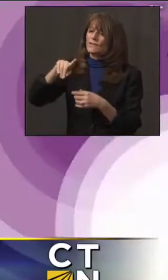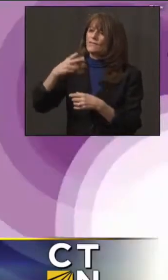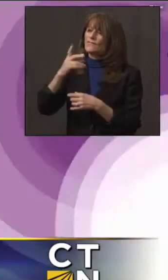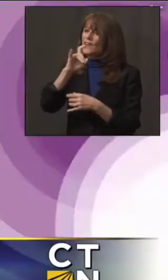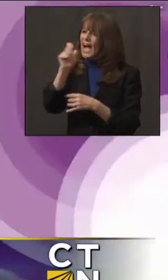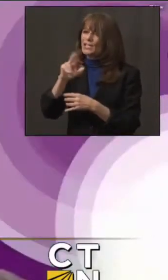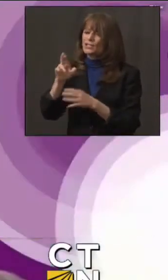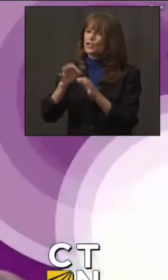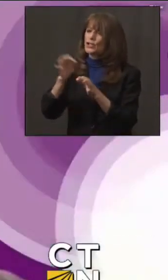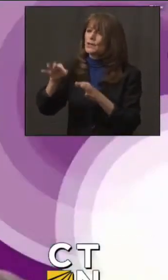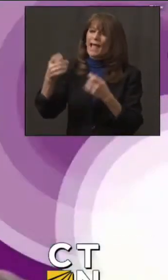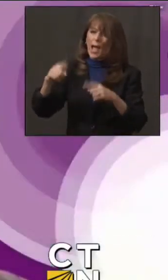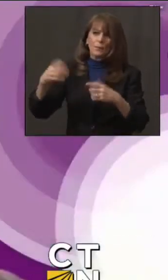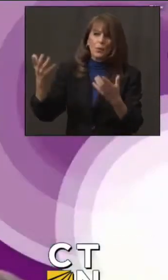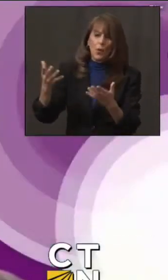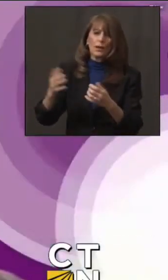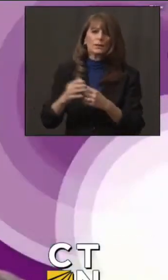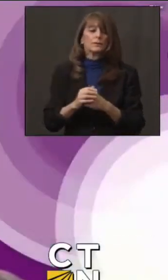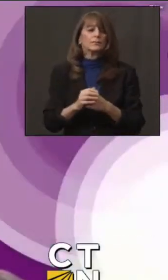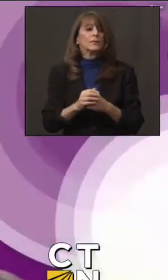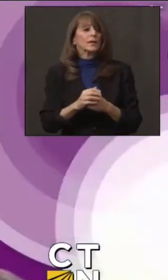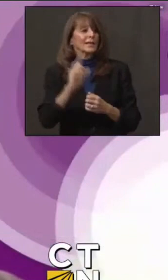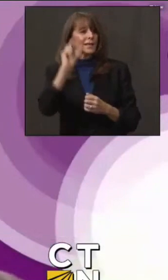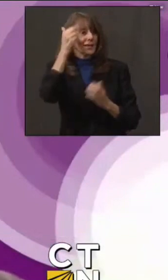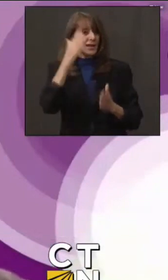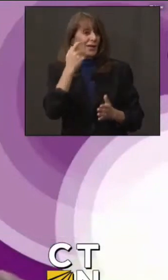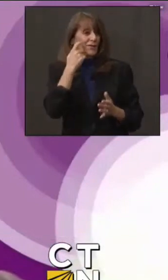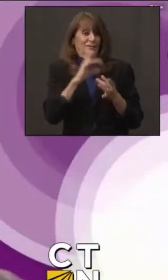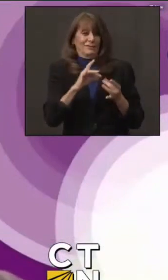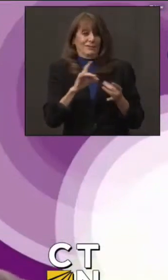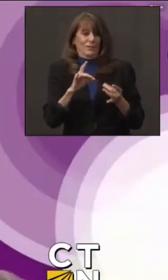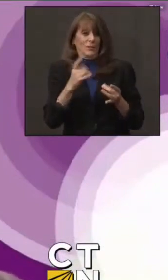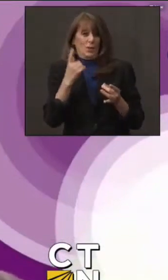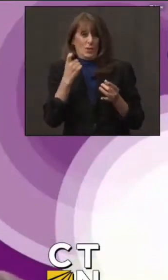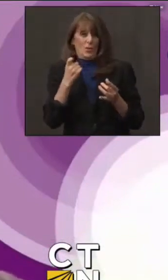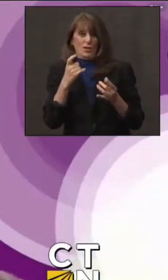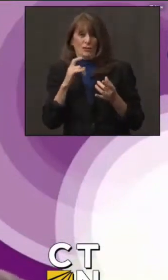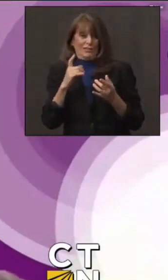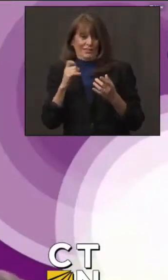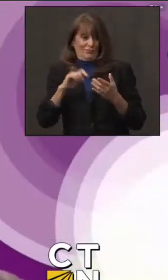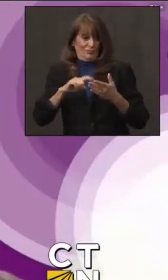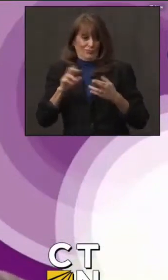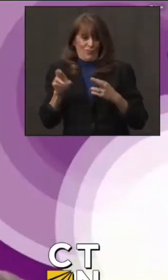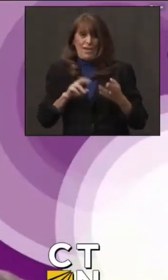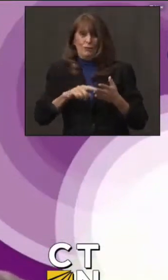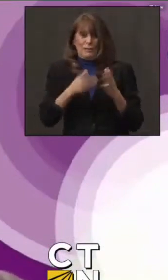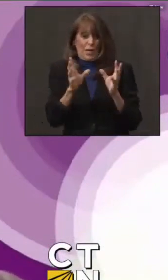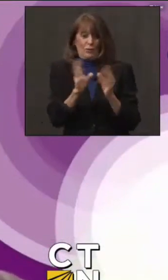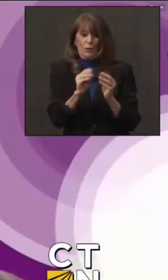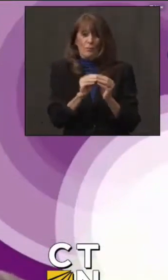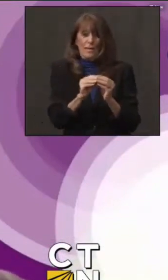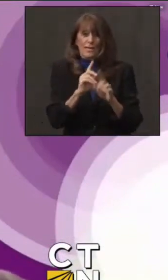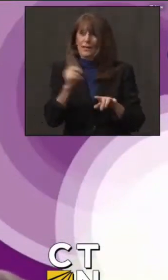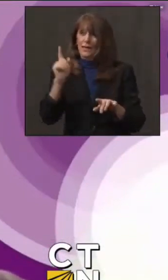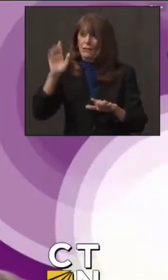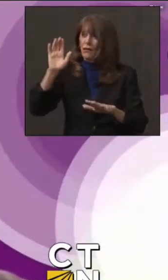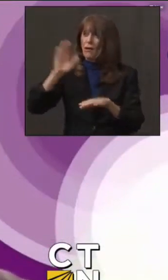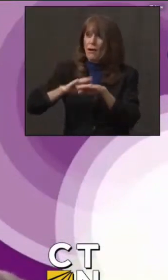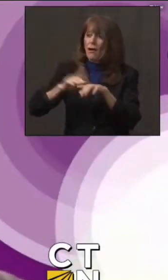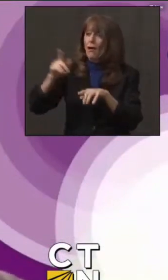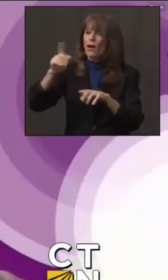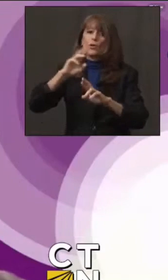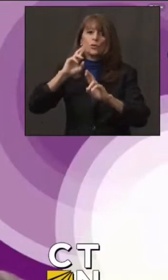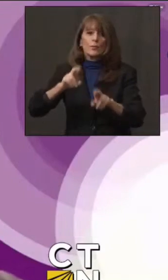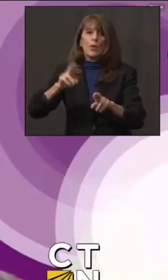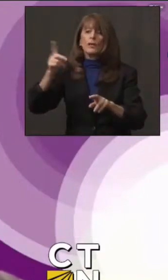Just exactly what the governor just suggested. I mean, we were actually logging on when we were informed that there's some issues